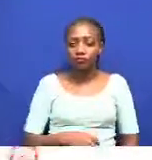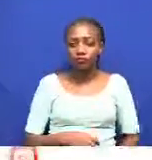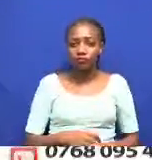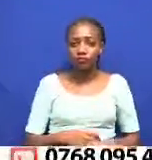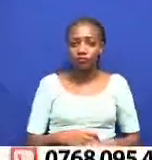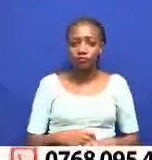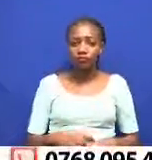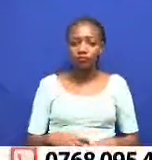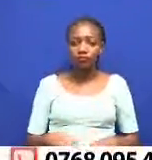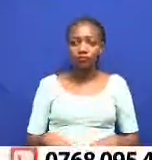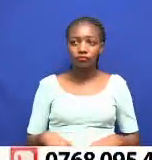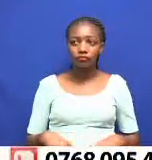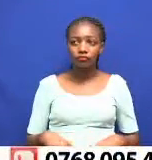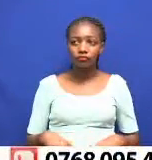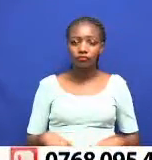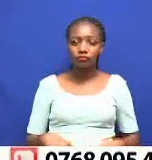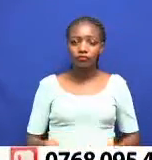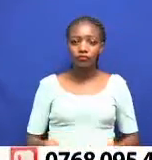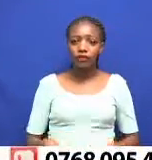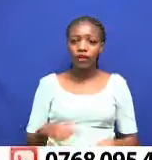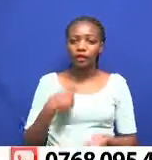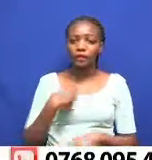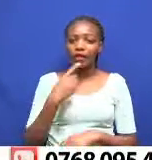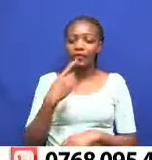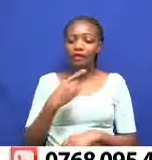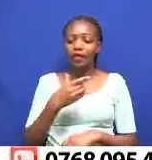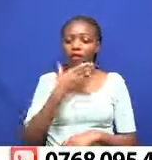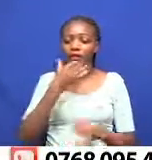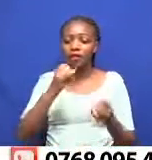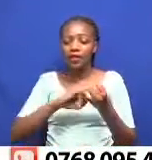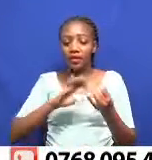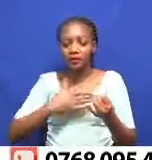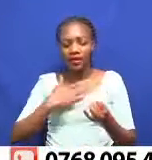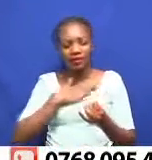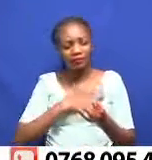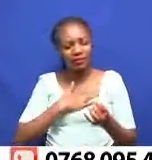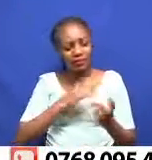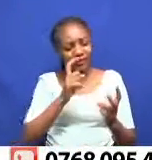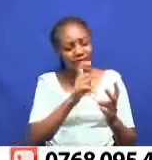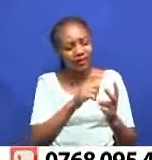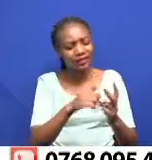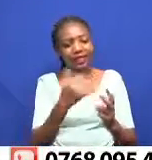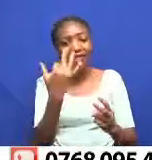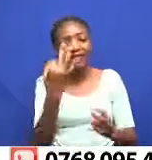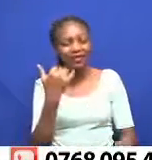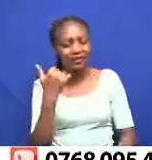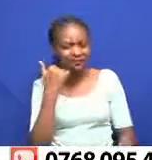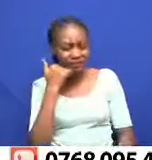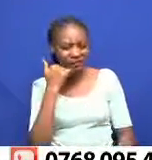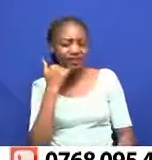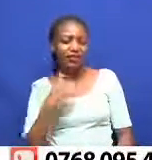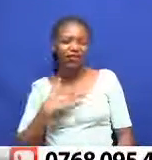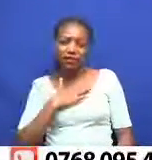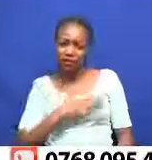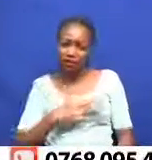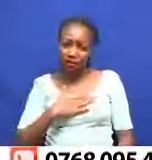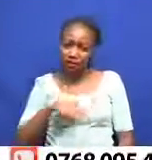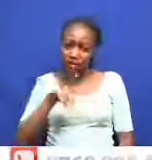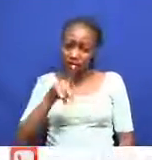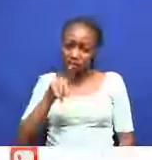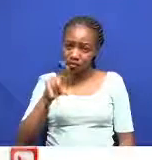at the hospital. And I told him, make sure they carry out 3 tests on you. They carry